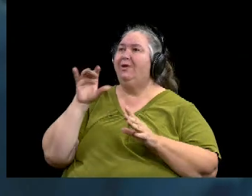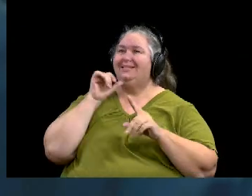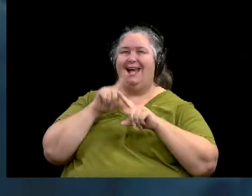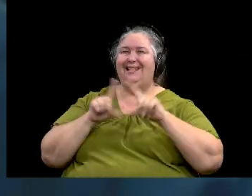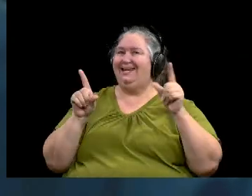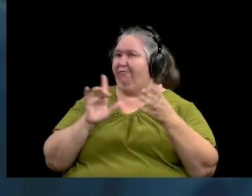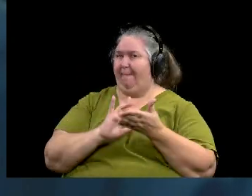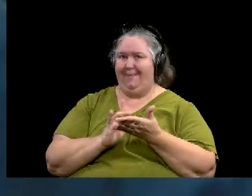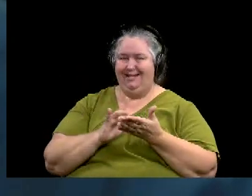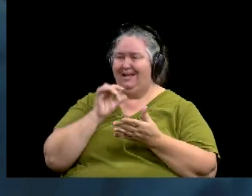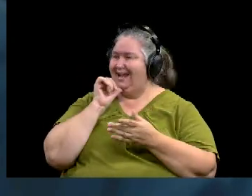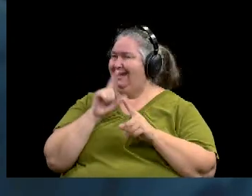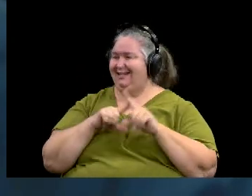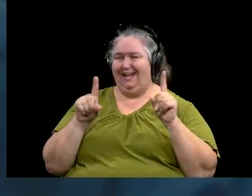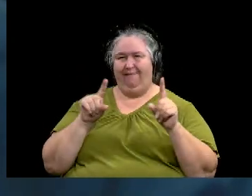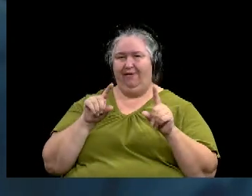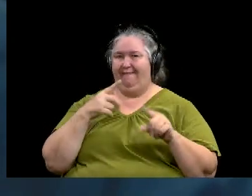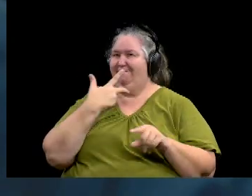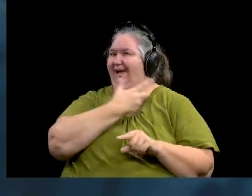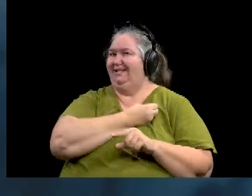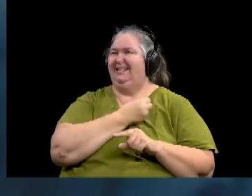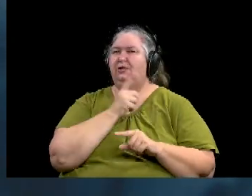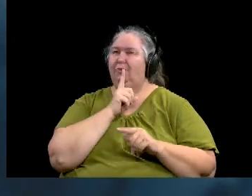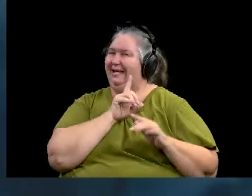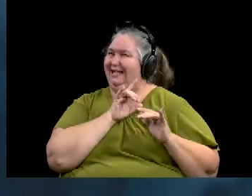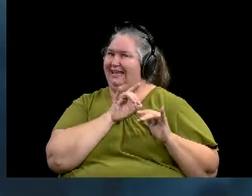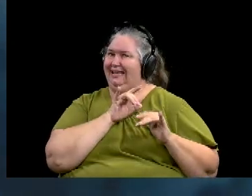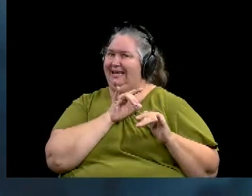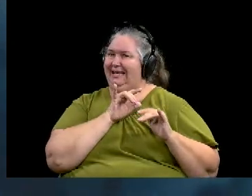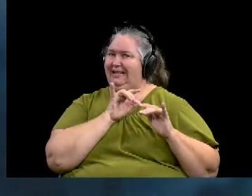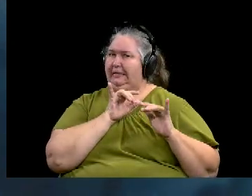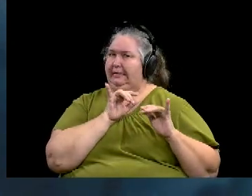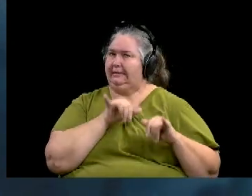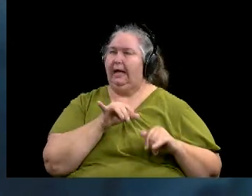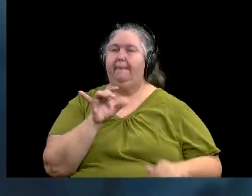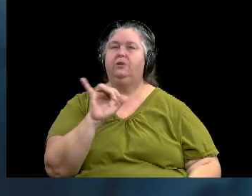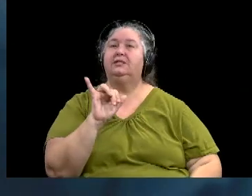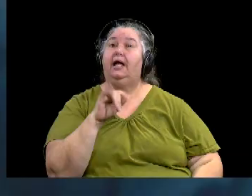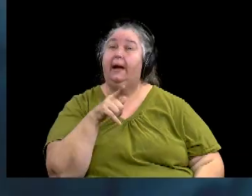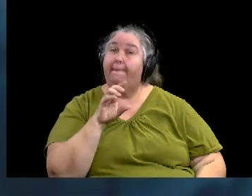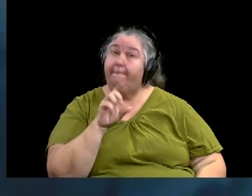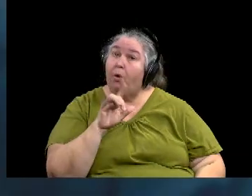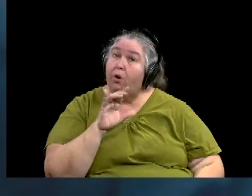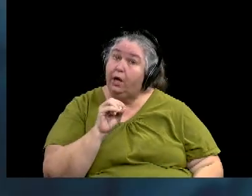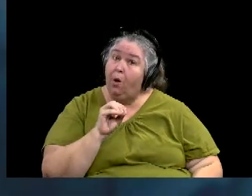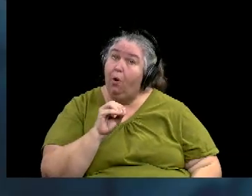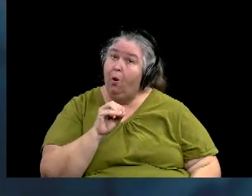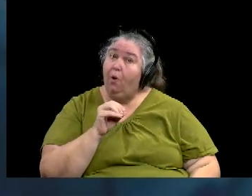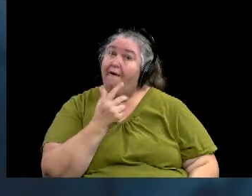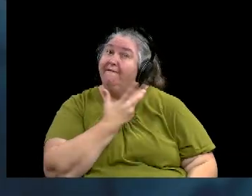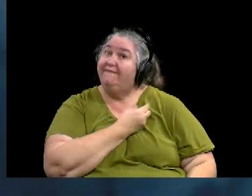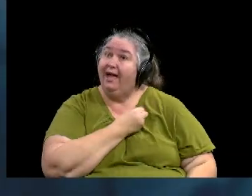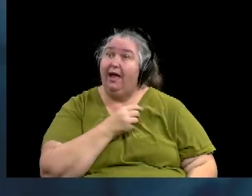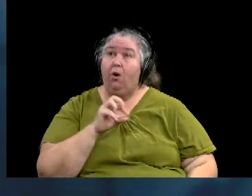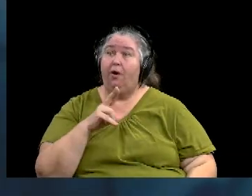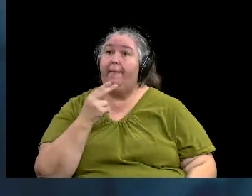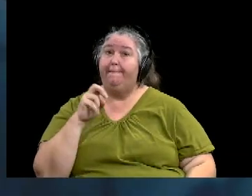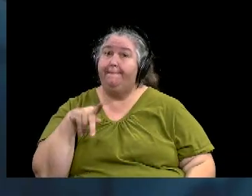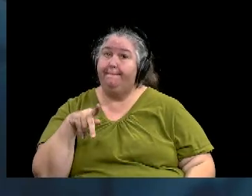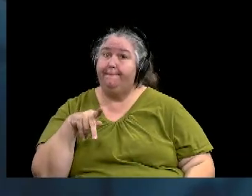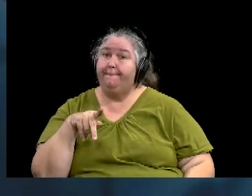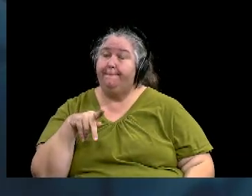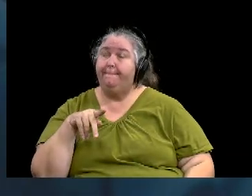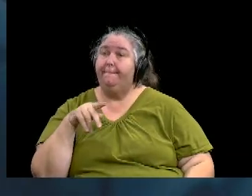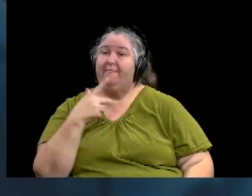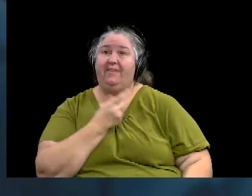same. So just like the polio vaccine or the hepatitis vaccine and so many other vaccines, our immune system